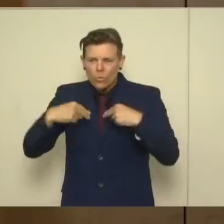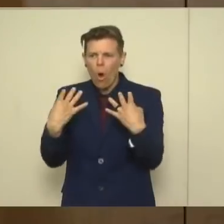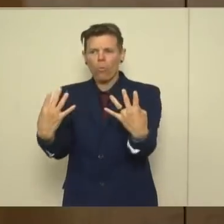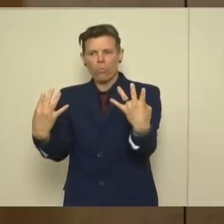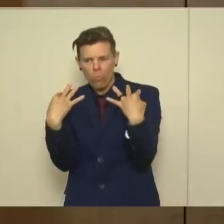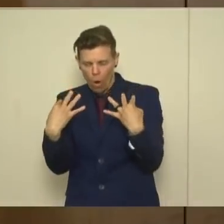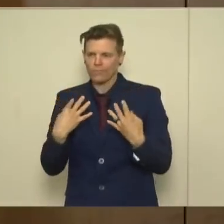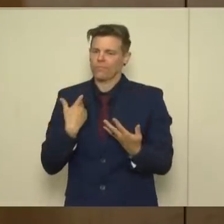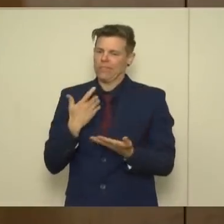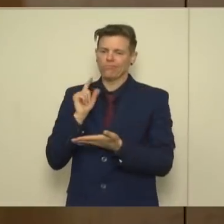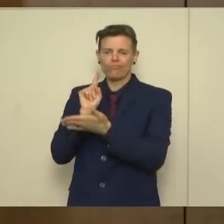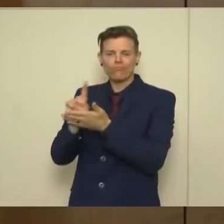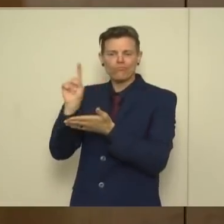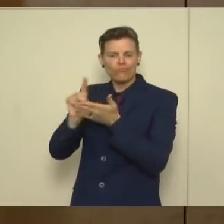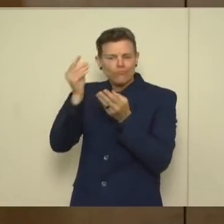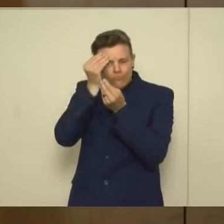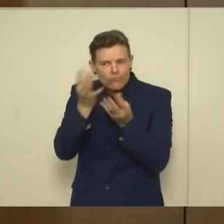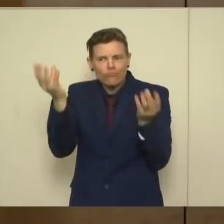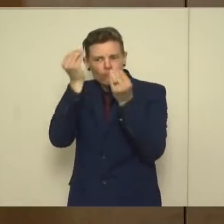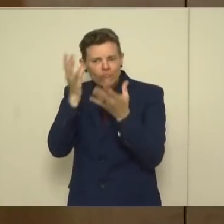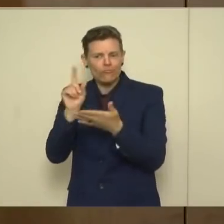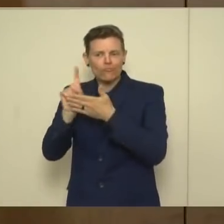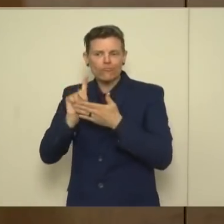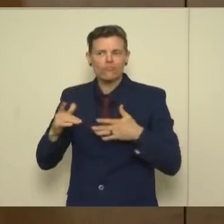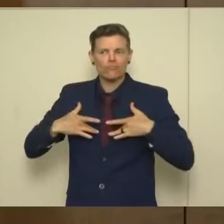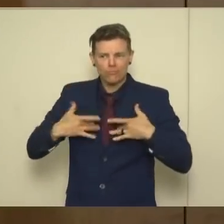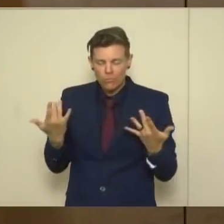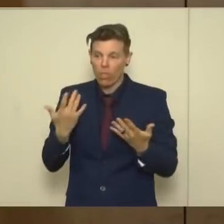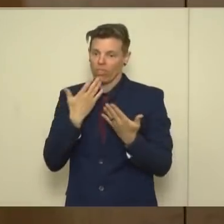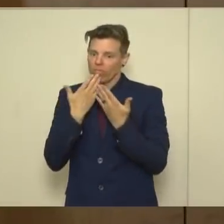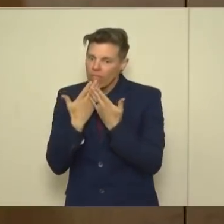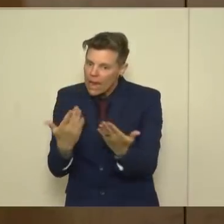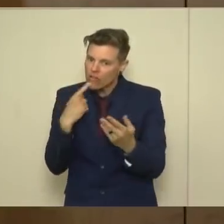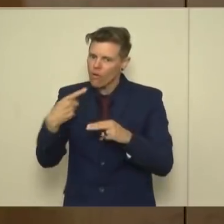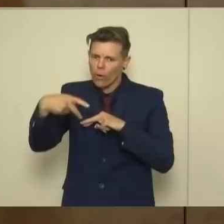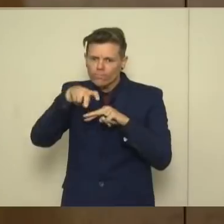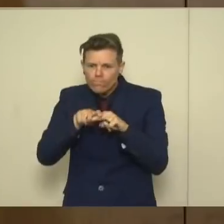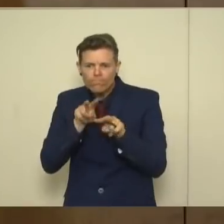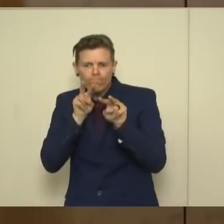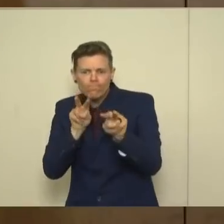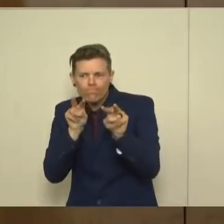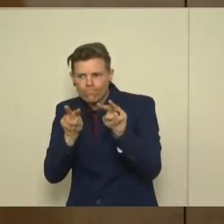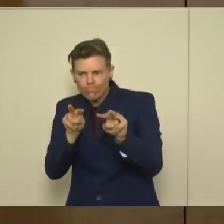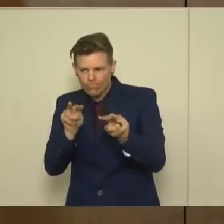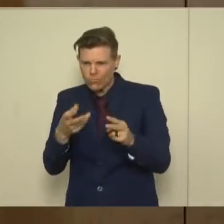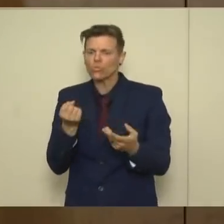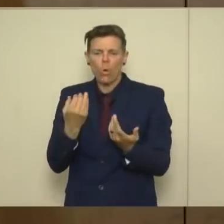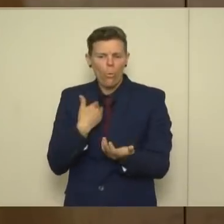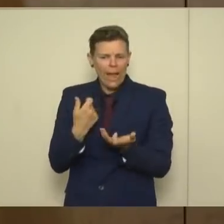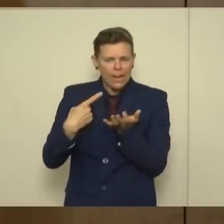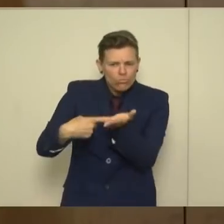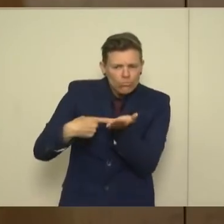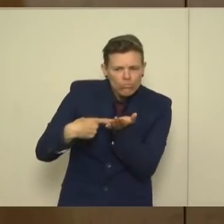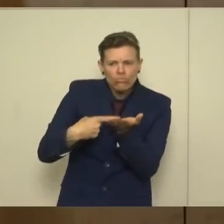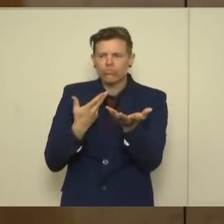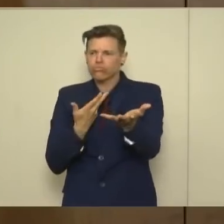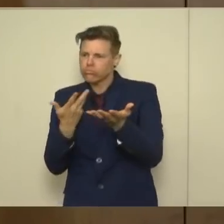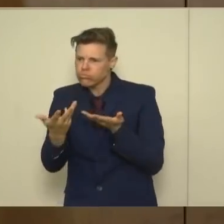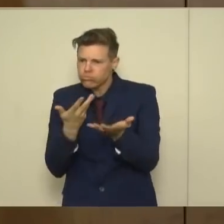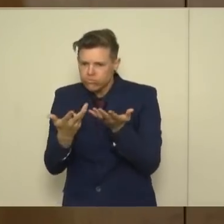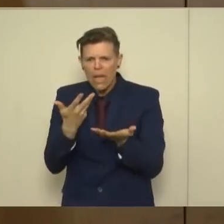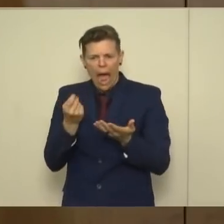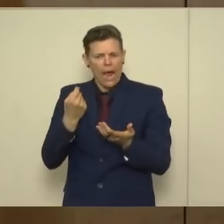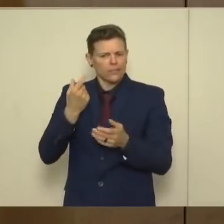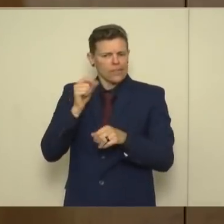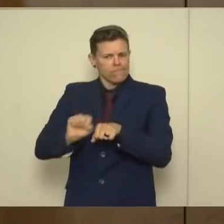I appreciate that you tune in and talk to us about things that we can improve and getting the latest information about